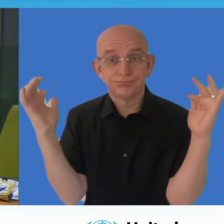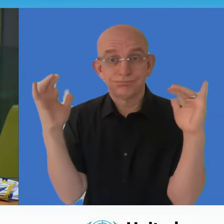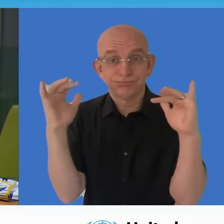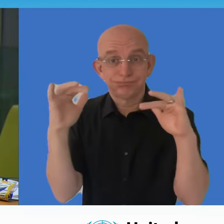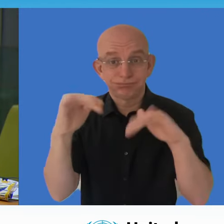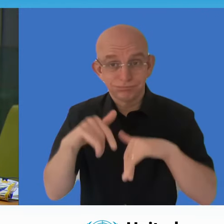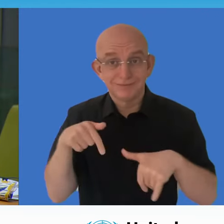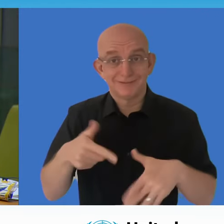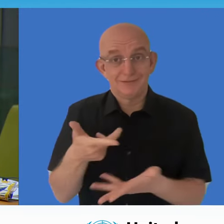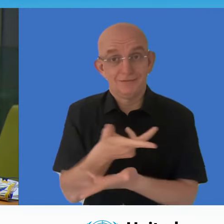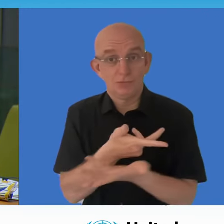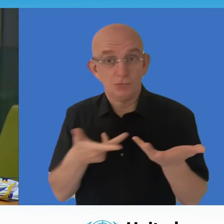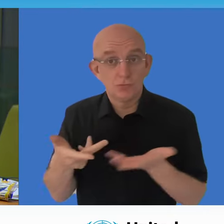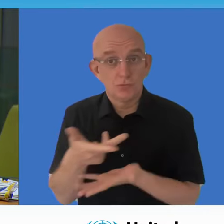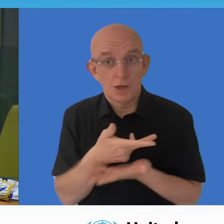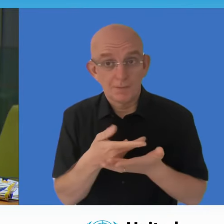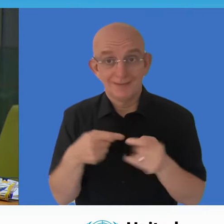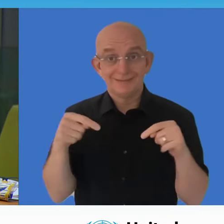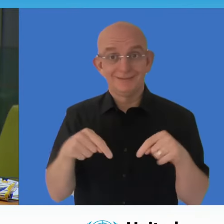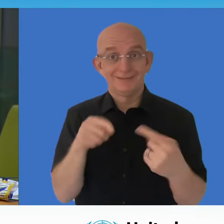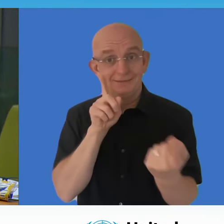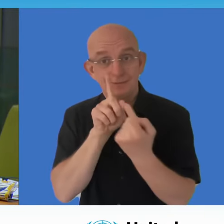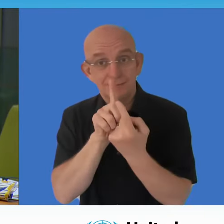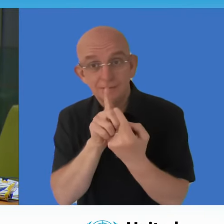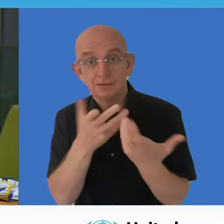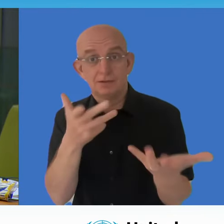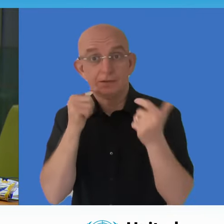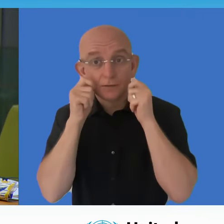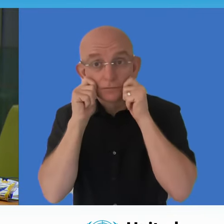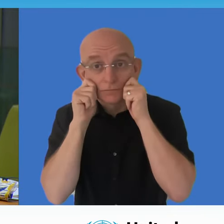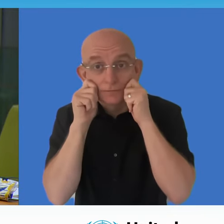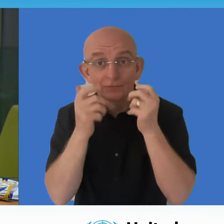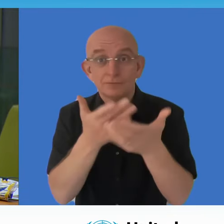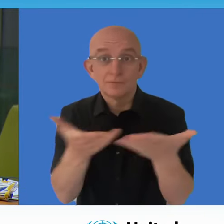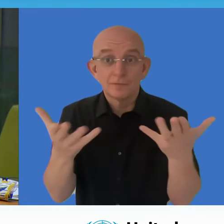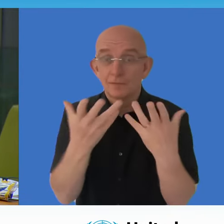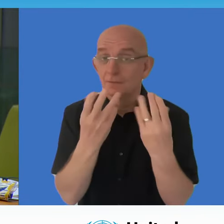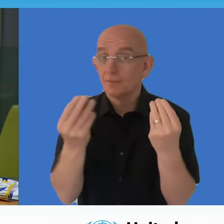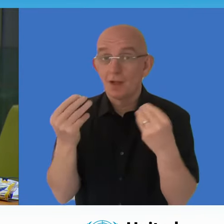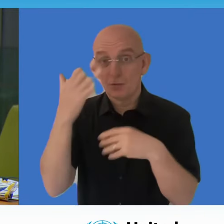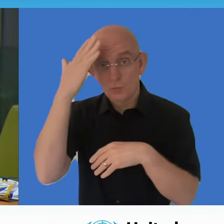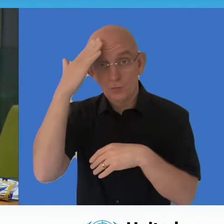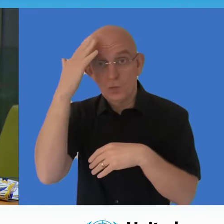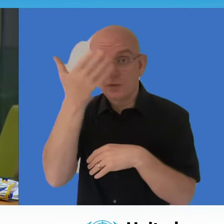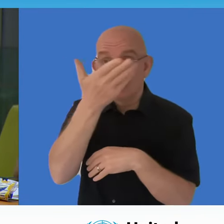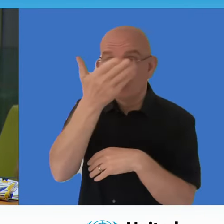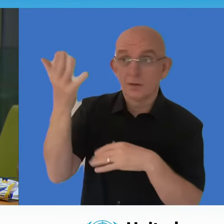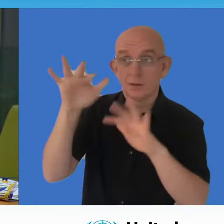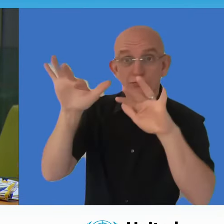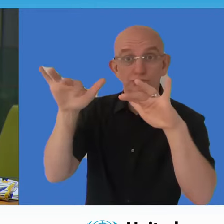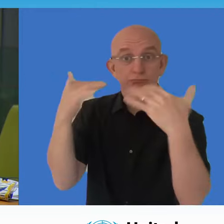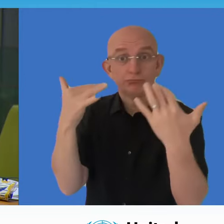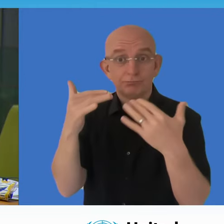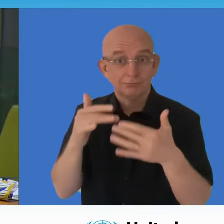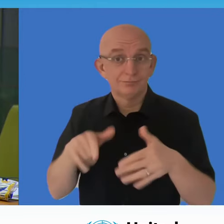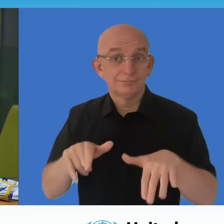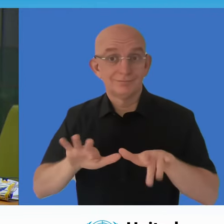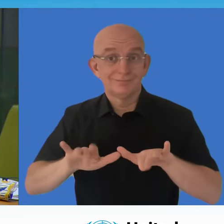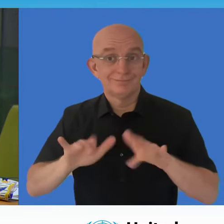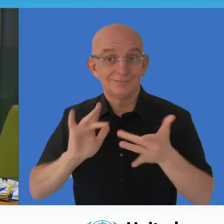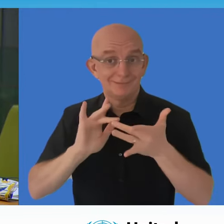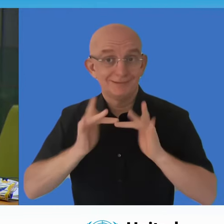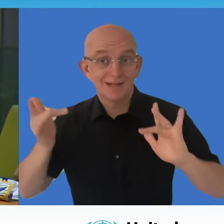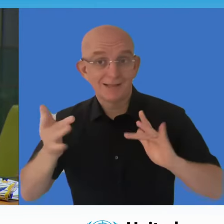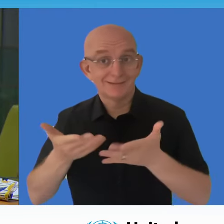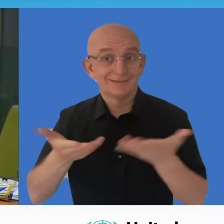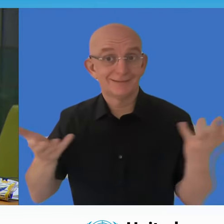person, and thousands more than are joining us virtually, connected online. But maybe